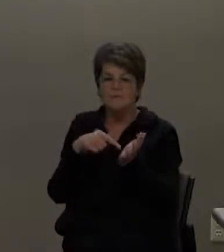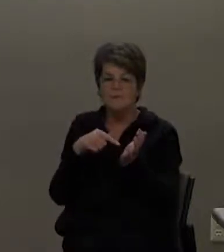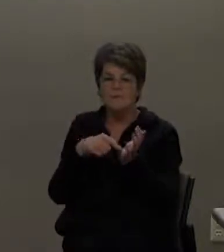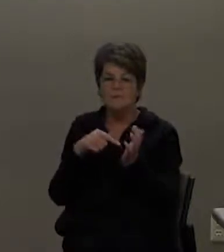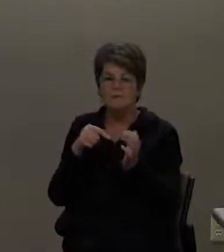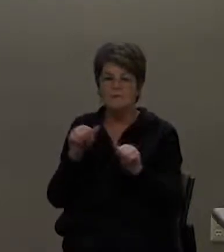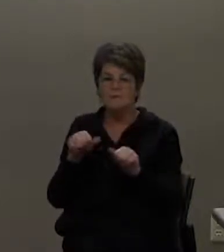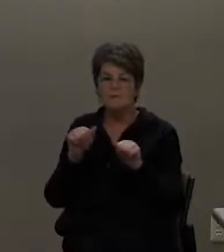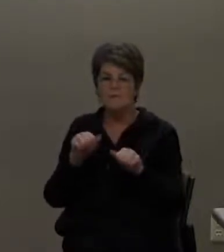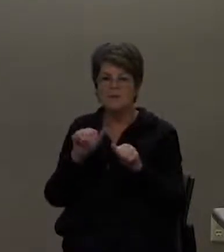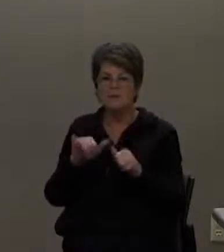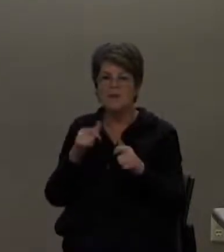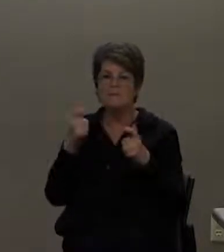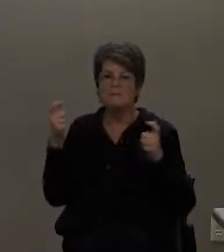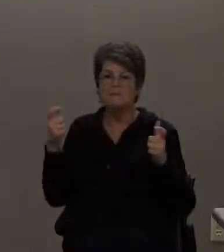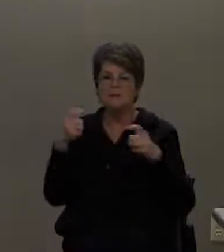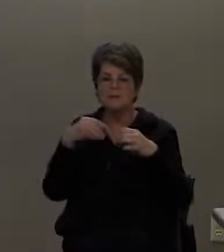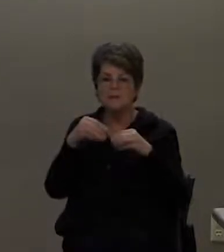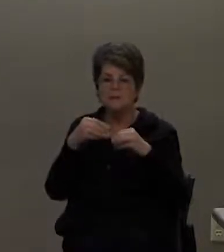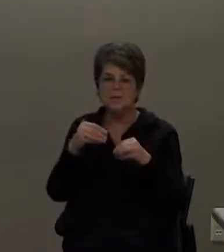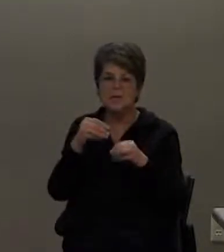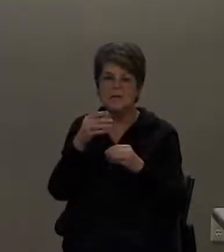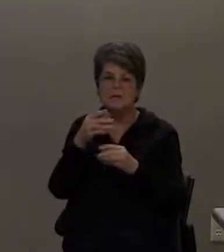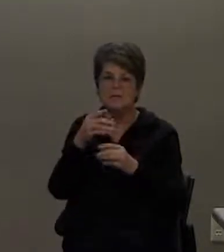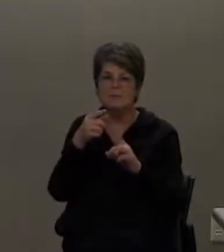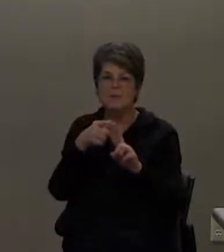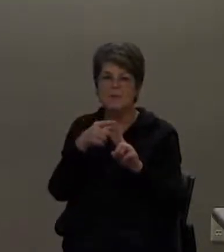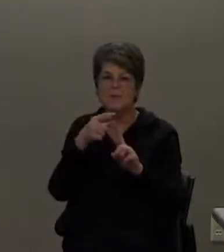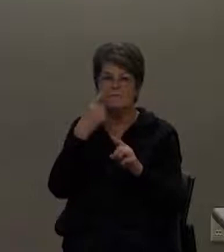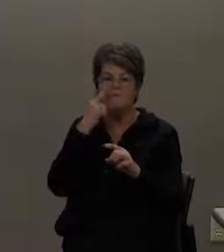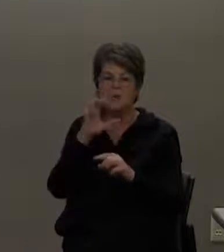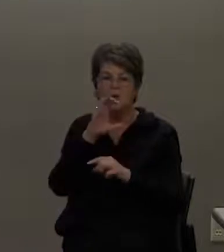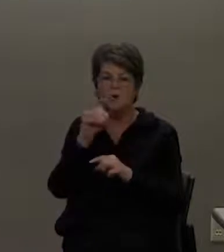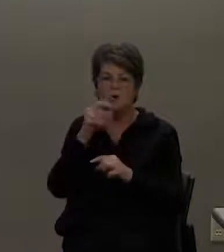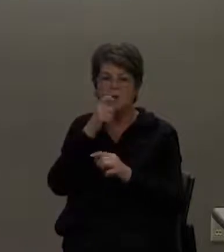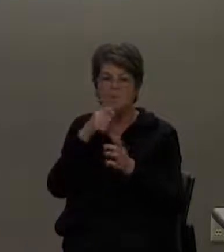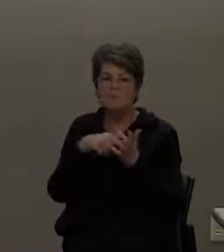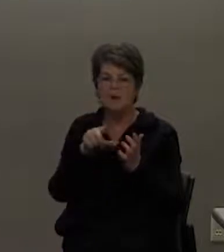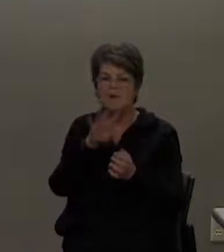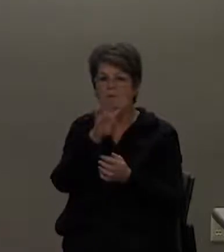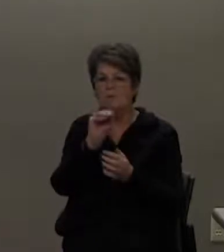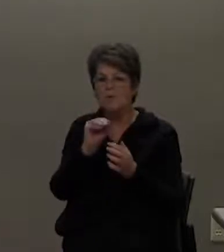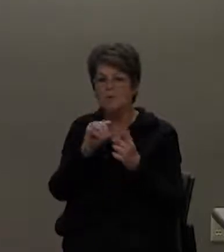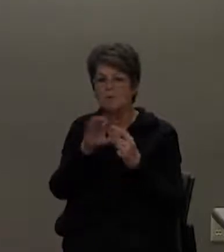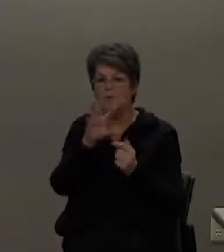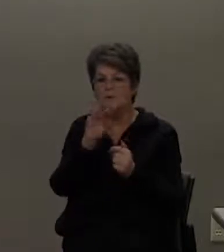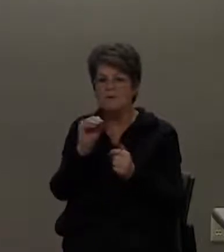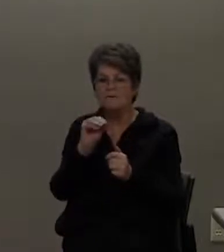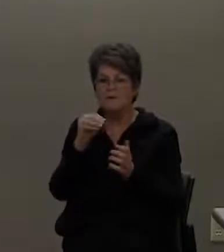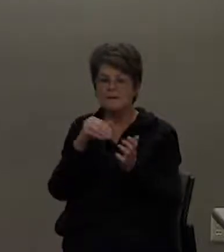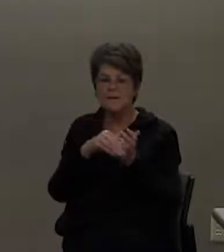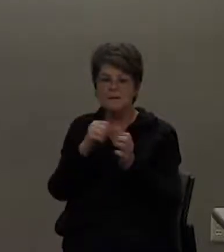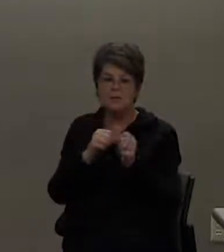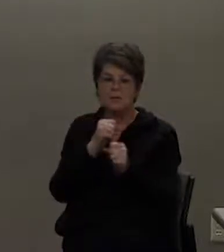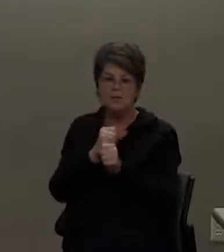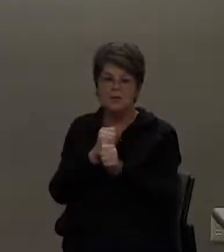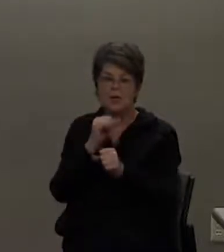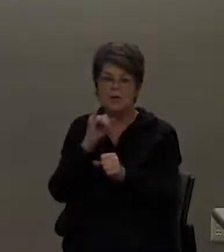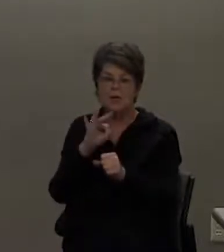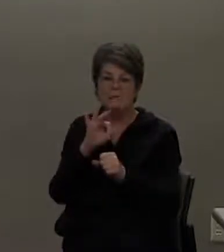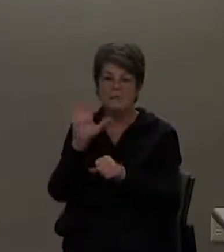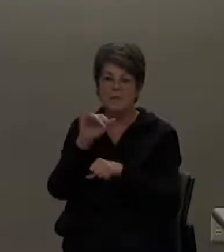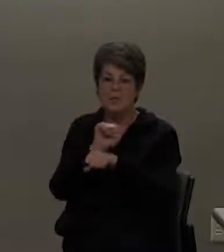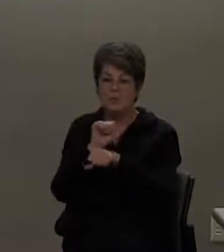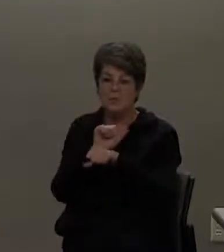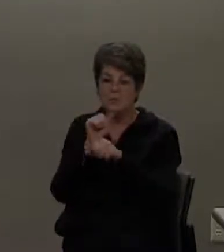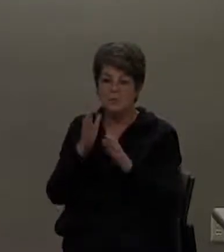about earlier. That's a tremendous selling point for companies that pay $40,000 to $50,000 a year, is that their employees, if they do have to relocate here, can